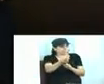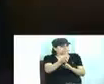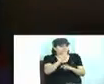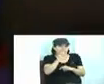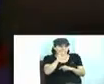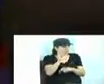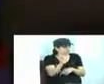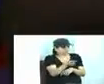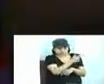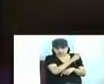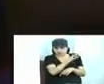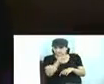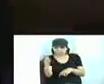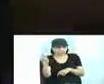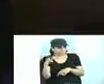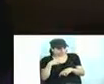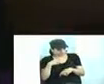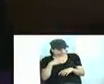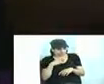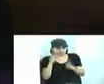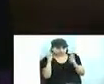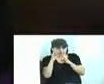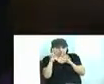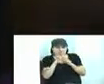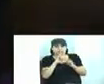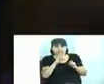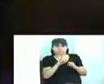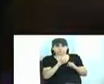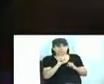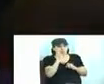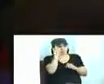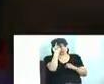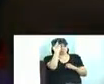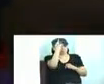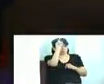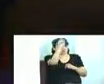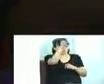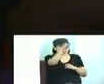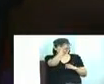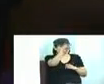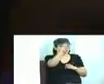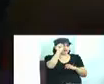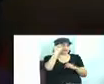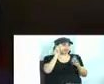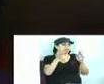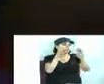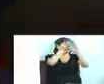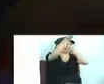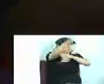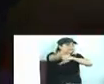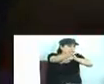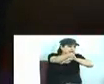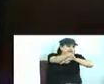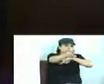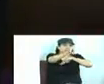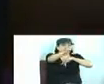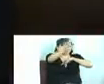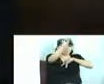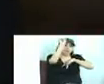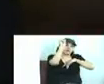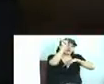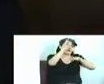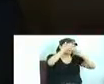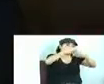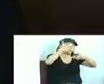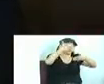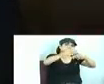go left or right, what I was worried about. It actually arcs up and over the back of the target, and it ricochets off of the